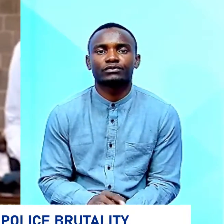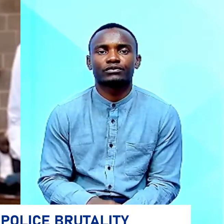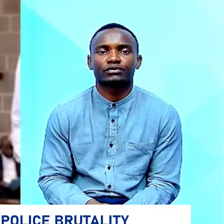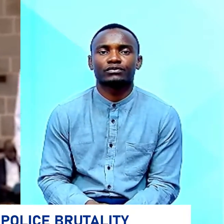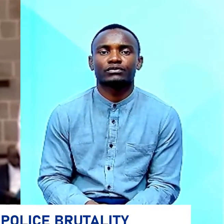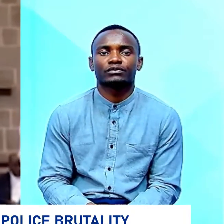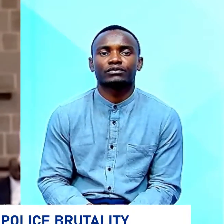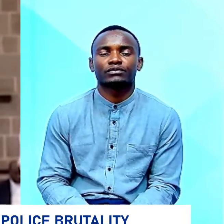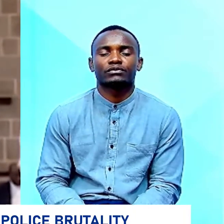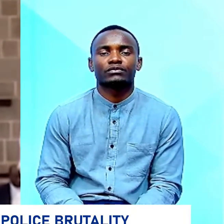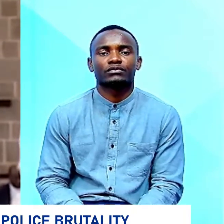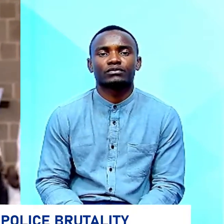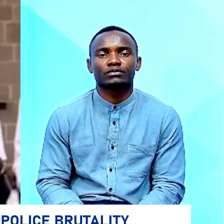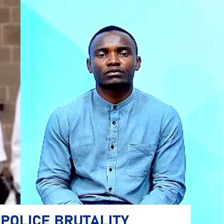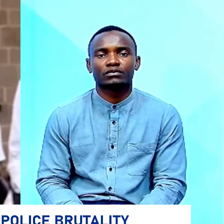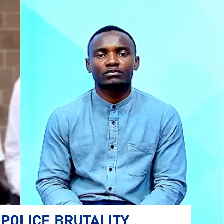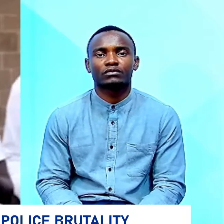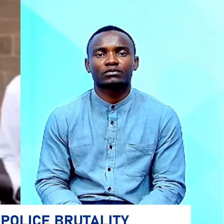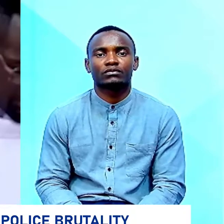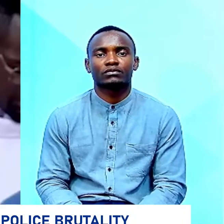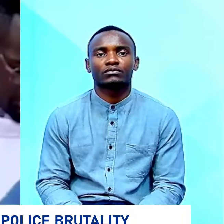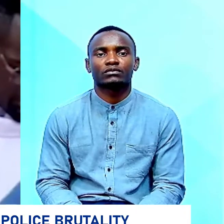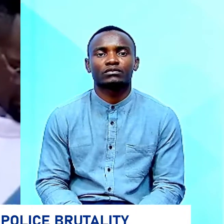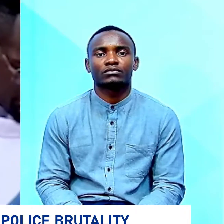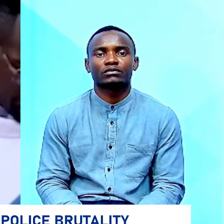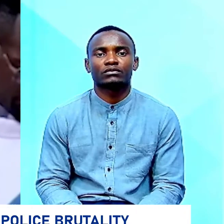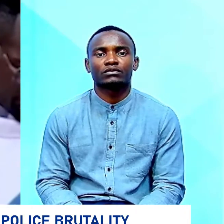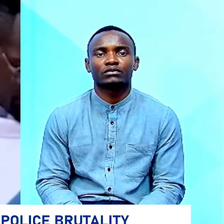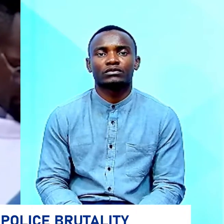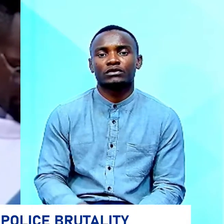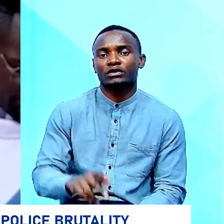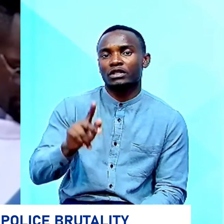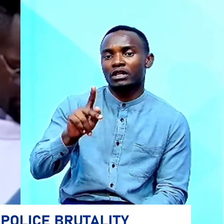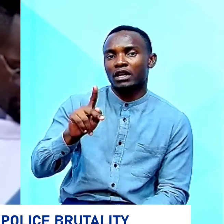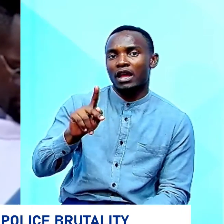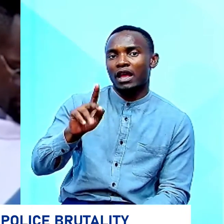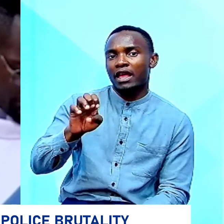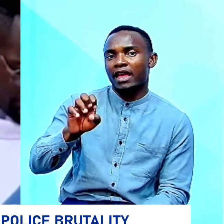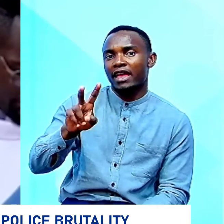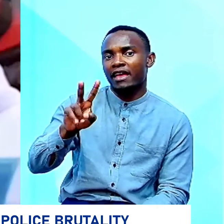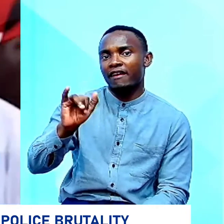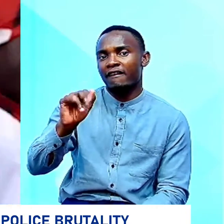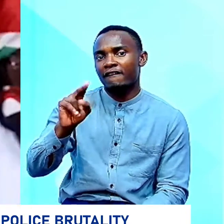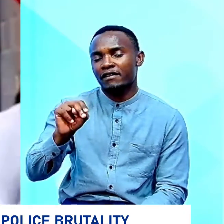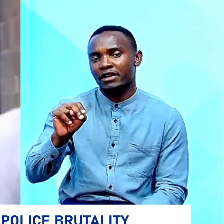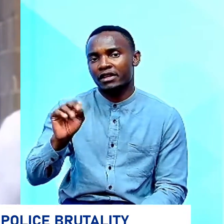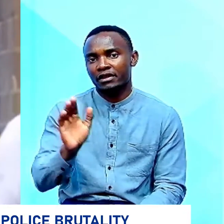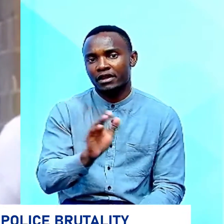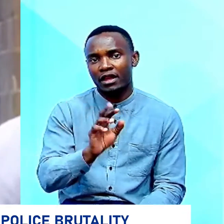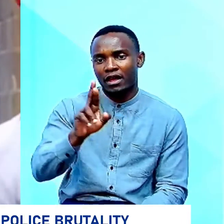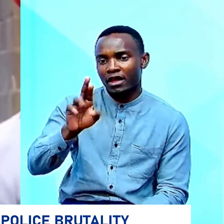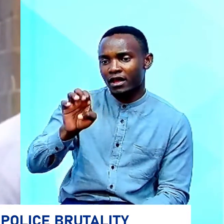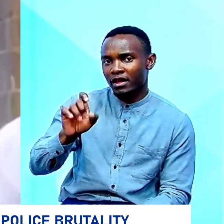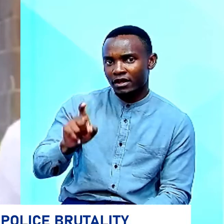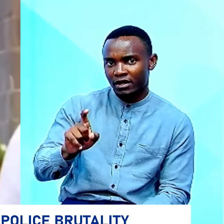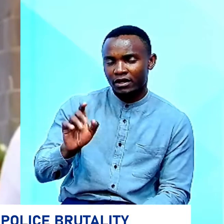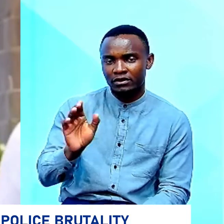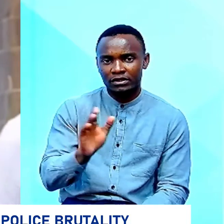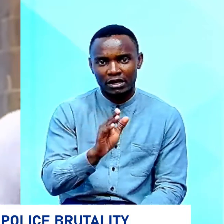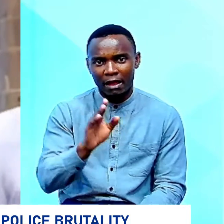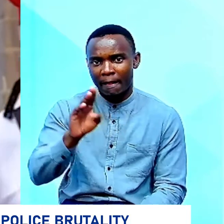Kihunga Nyagodhi, Kevin Madanga, Rex Kanyike Masai, Bernard